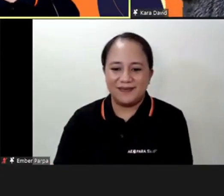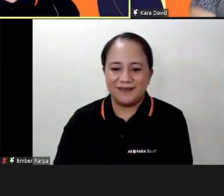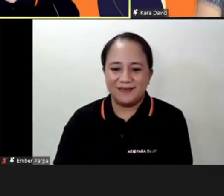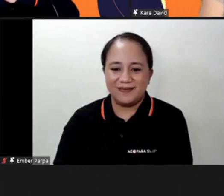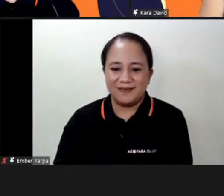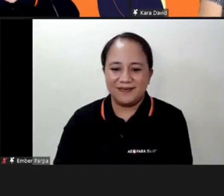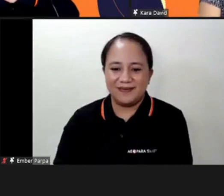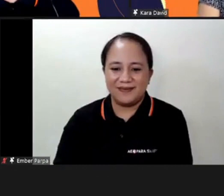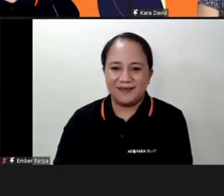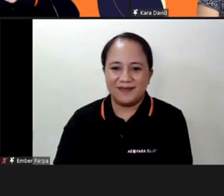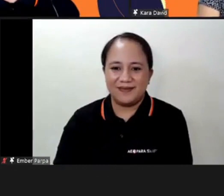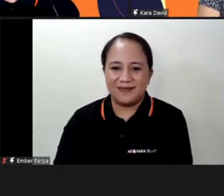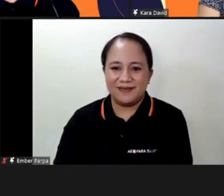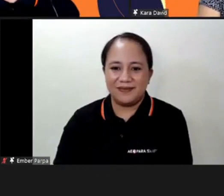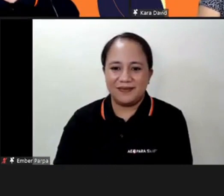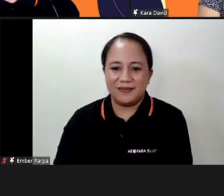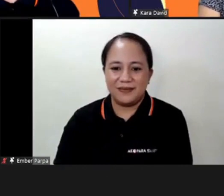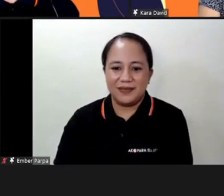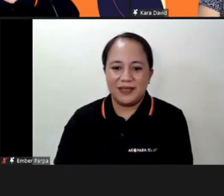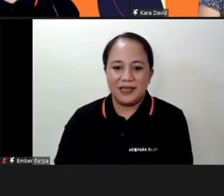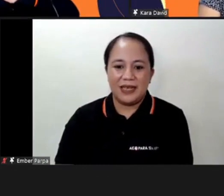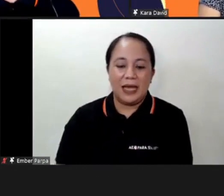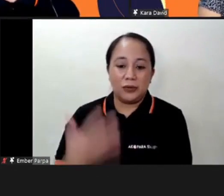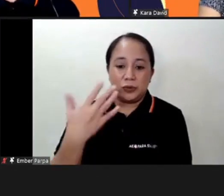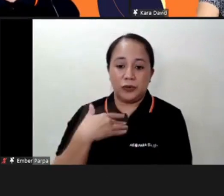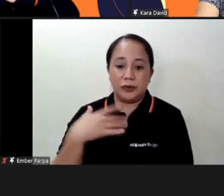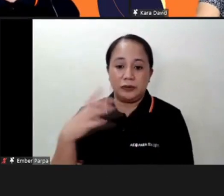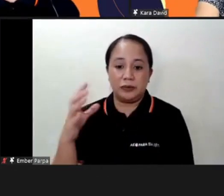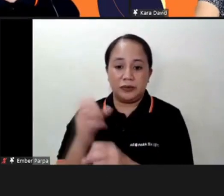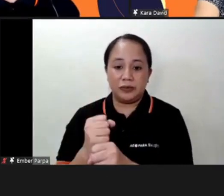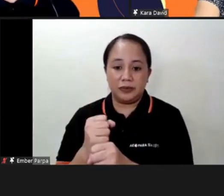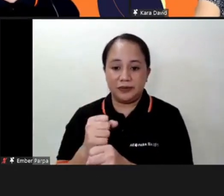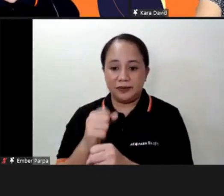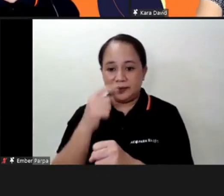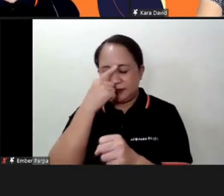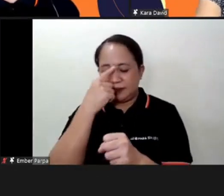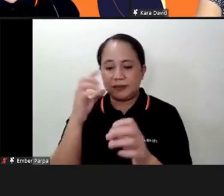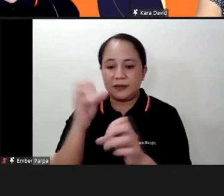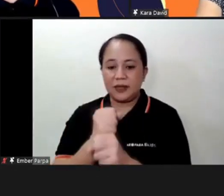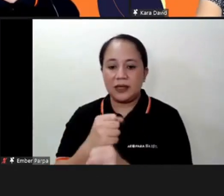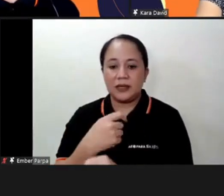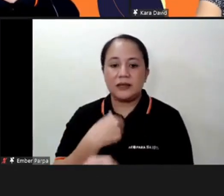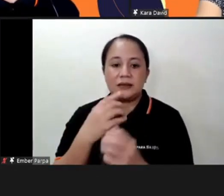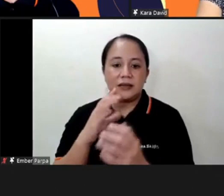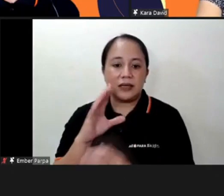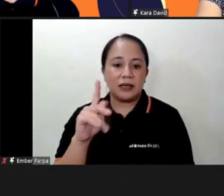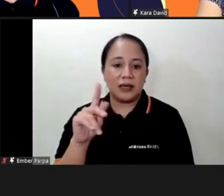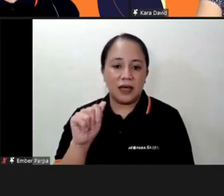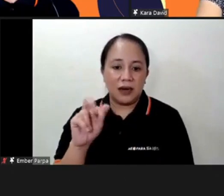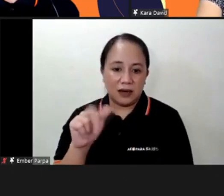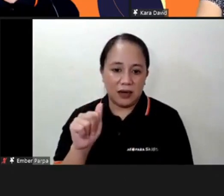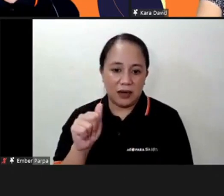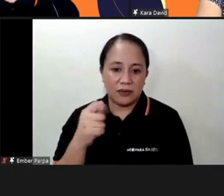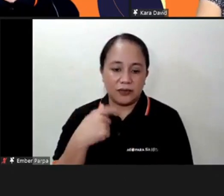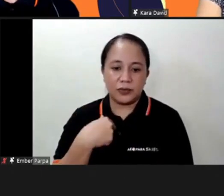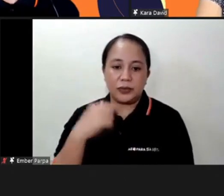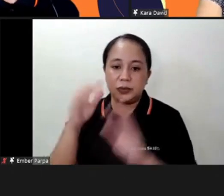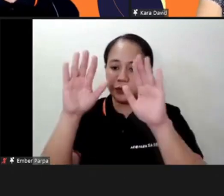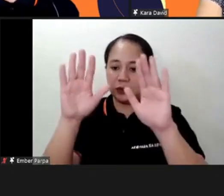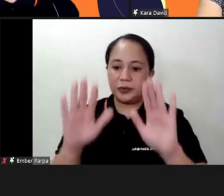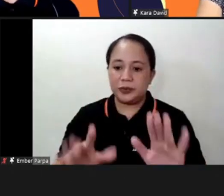I don't think I have to summarize. I'd like to thank Cara for this